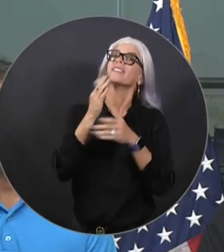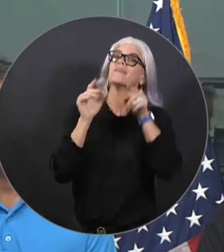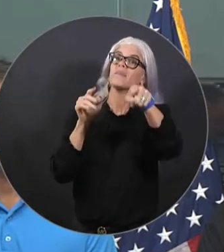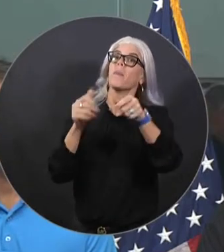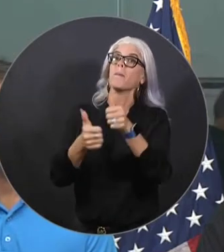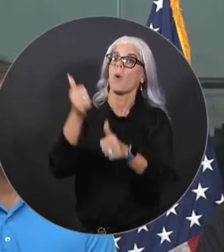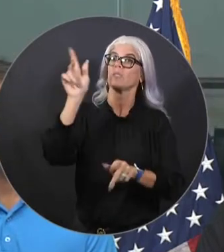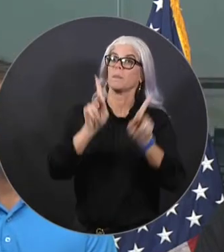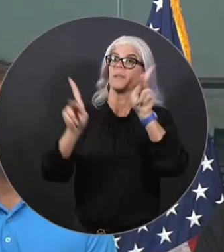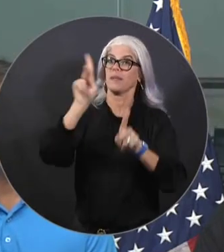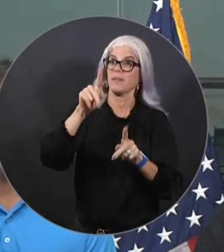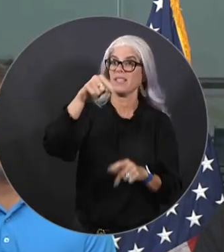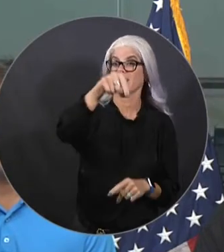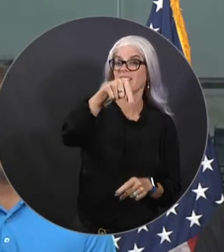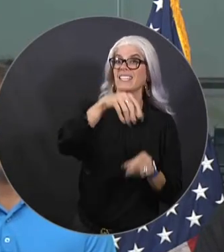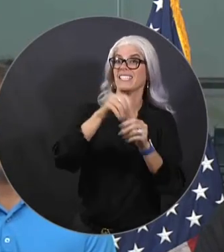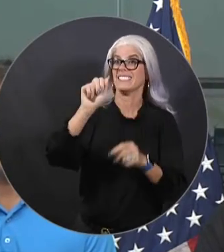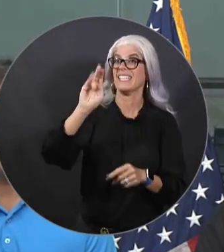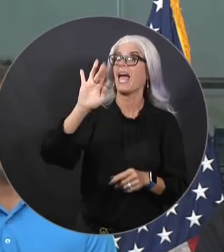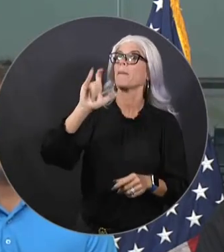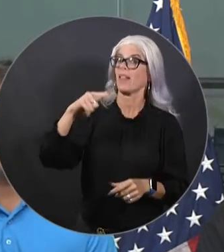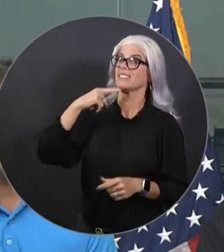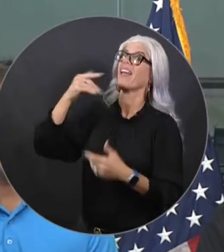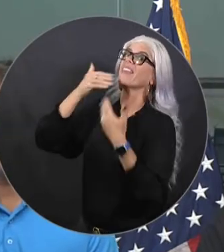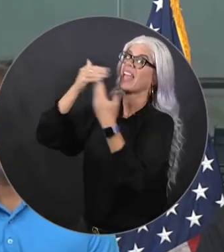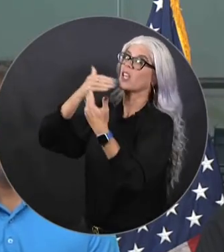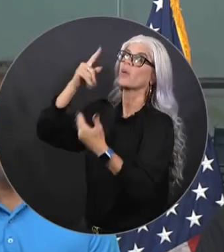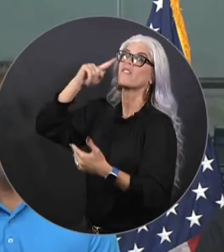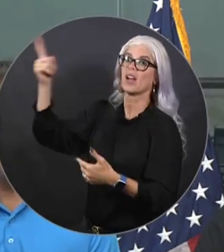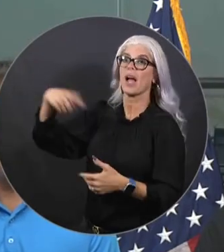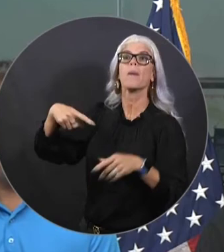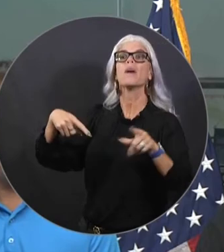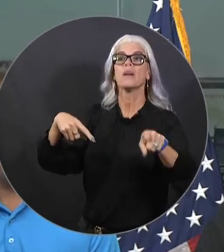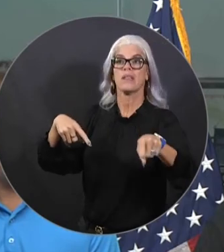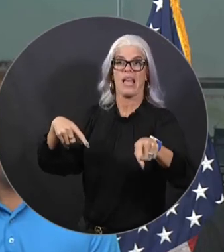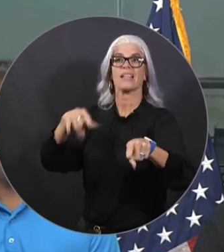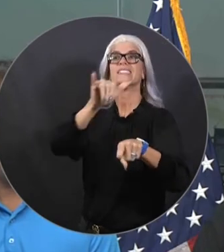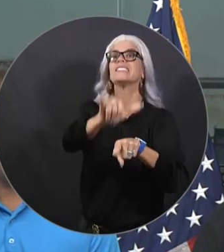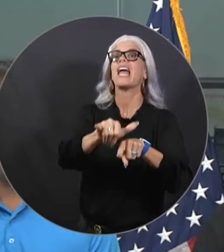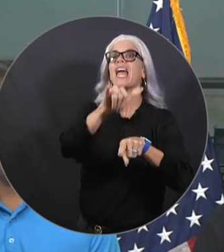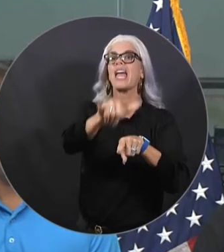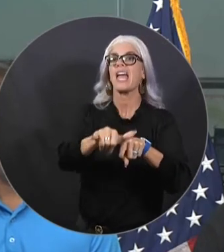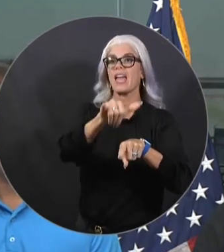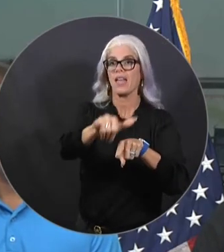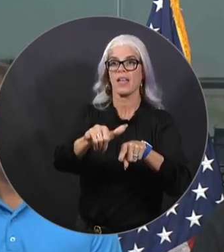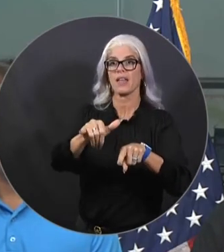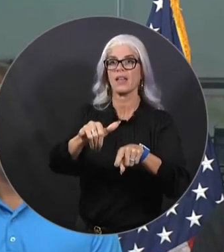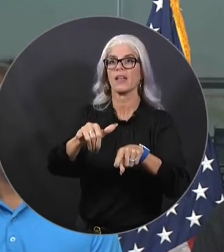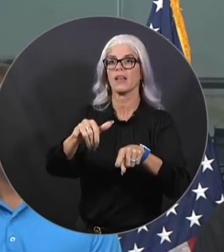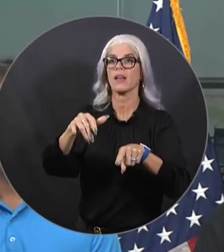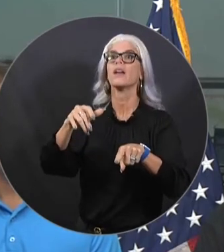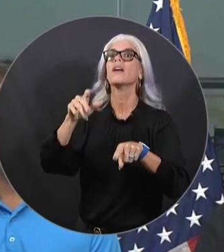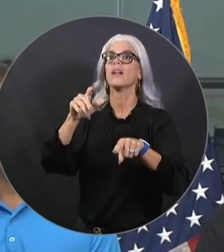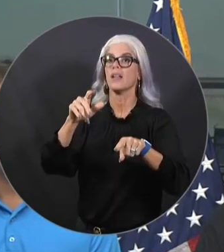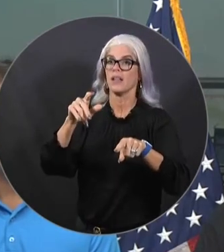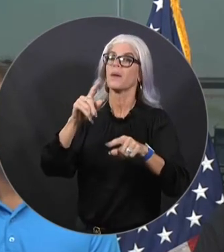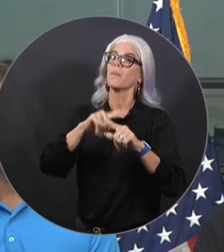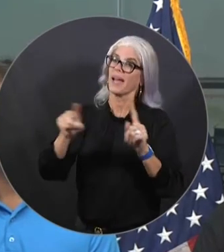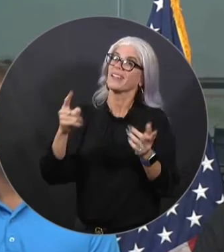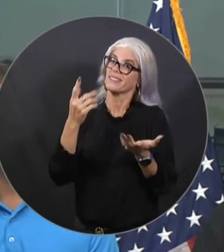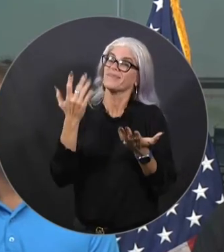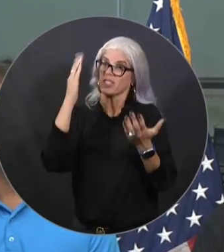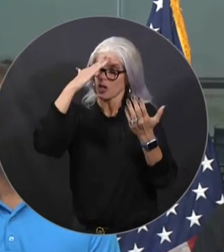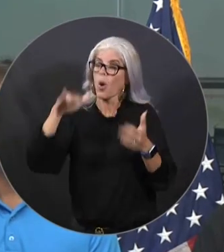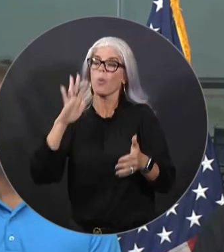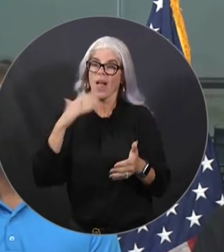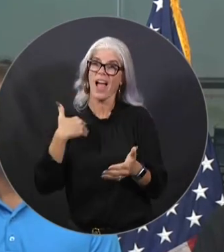say that they're fine and that they're staying put. Now, I think that there's going to be issues with being on some of those islands because they're not going to have services like